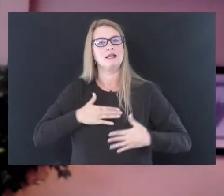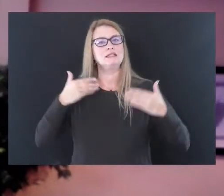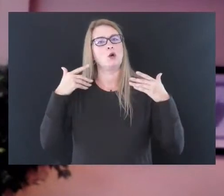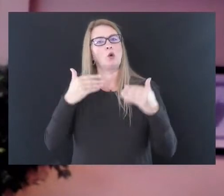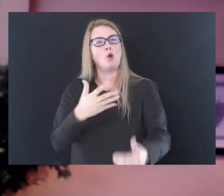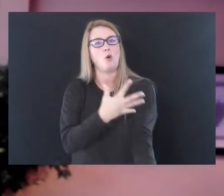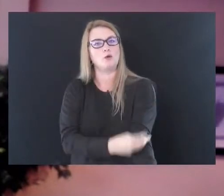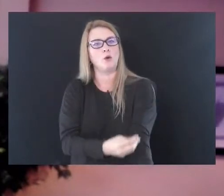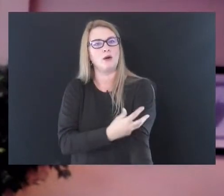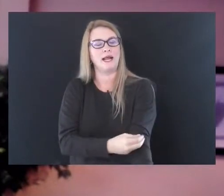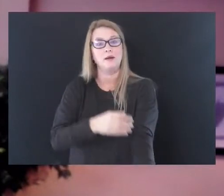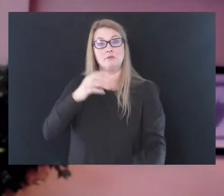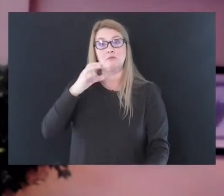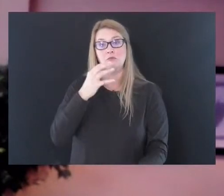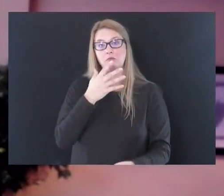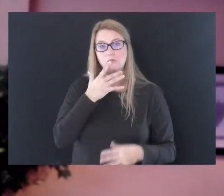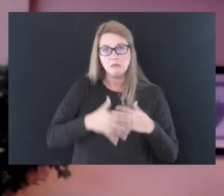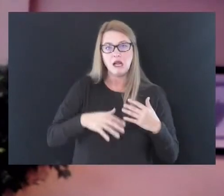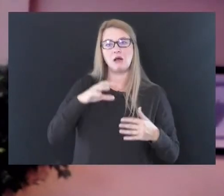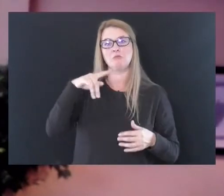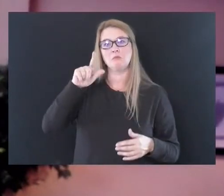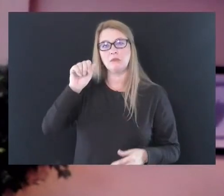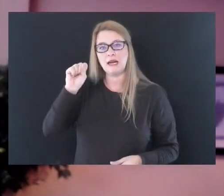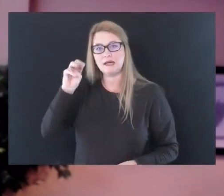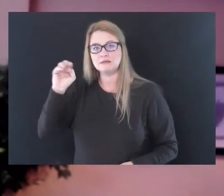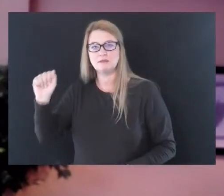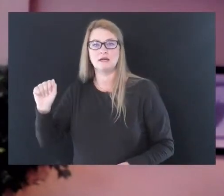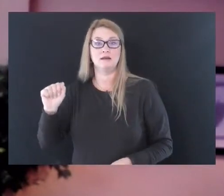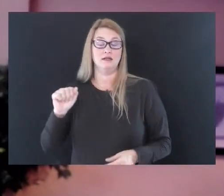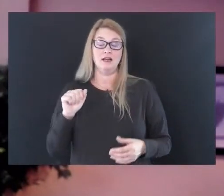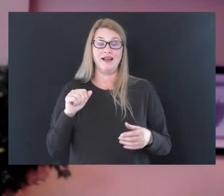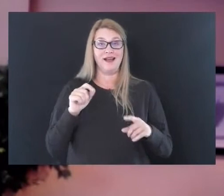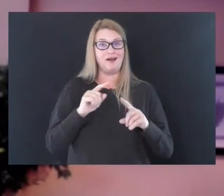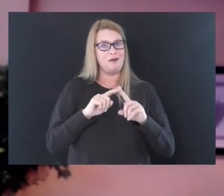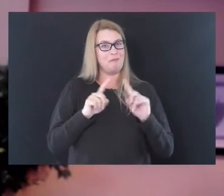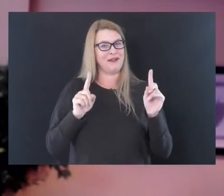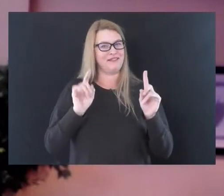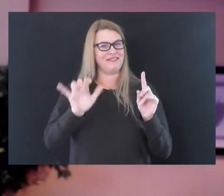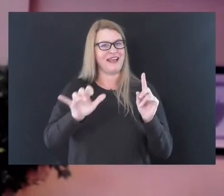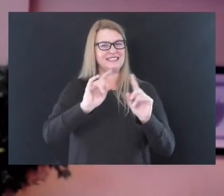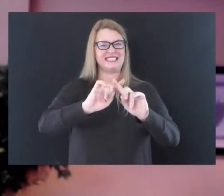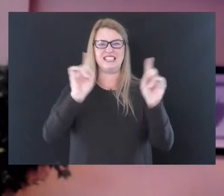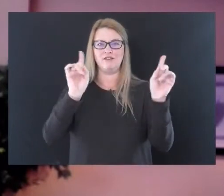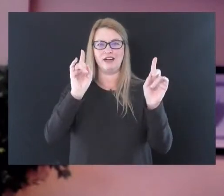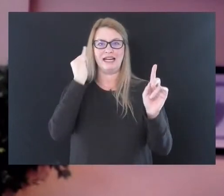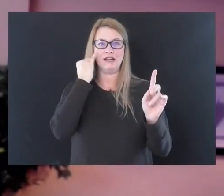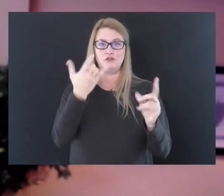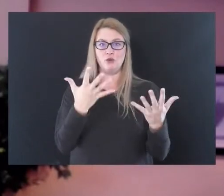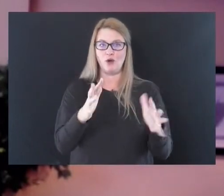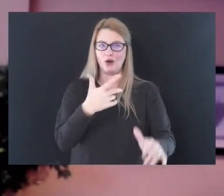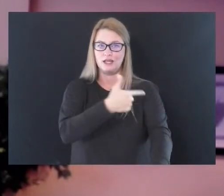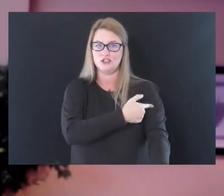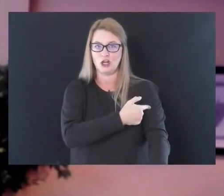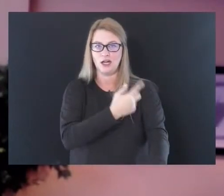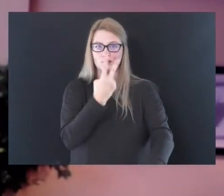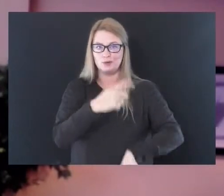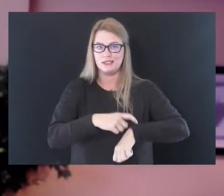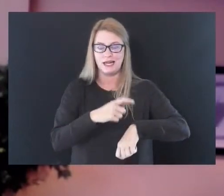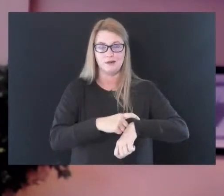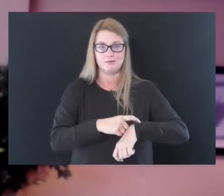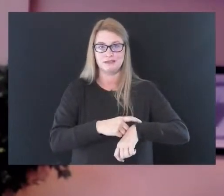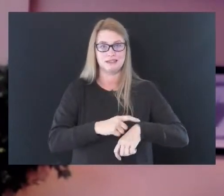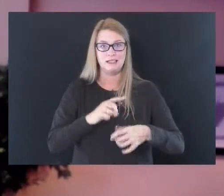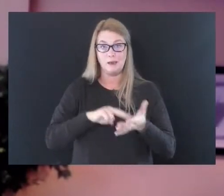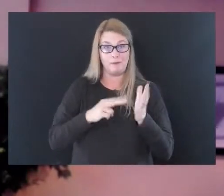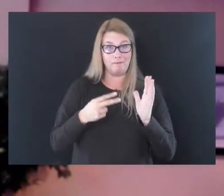up of a lot of other immune factors, as Dr. Amjad said, in people that have gotten over COVID. So the reason why we